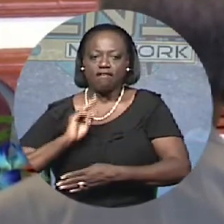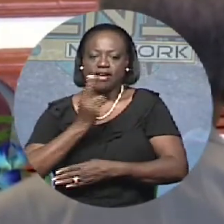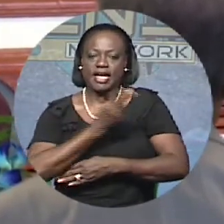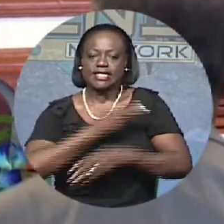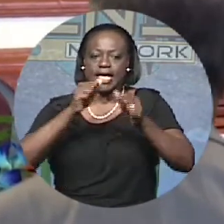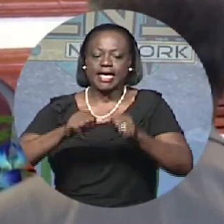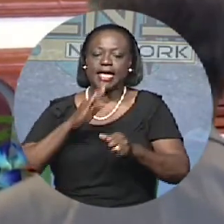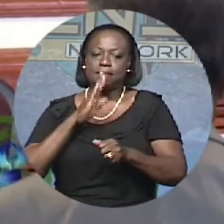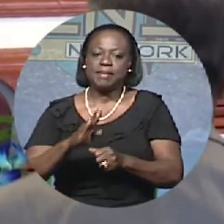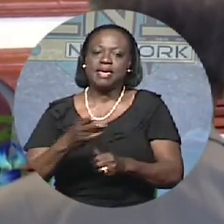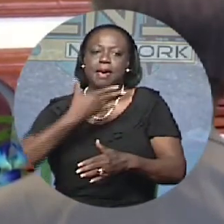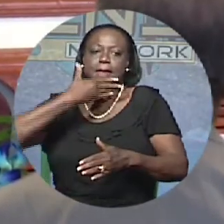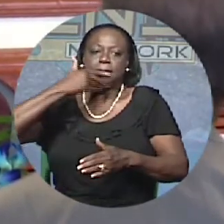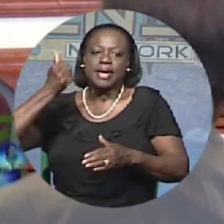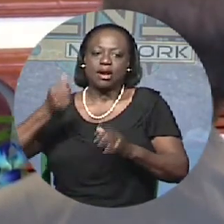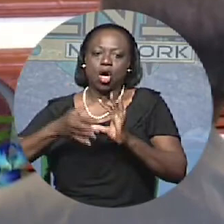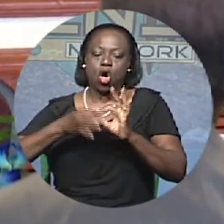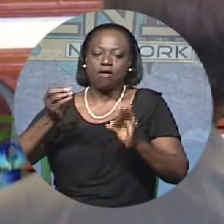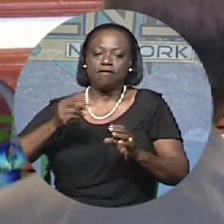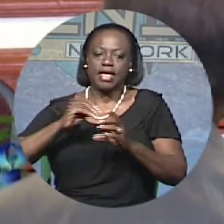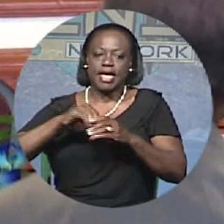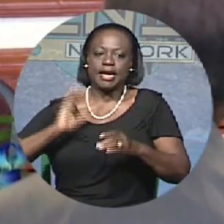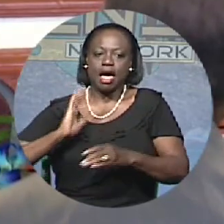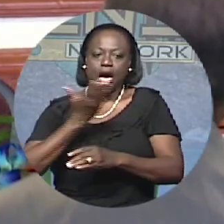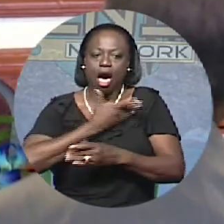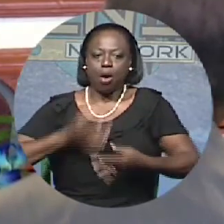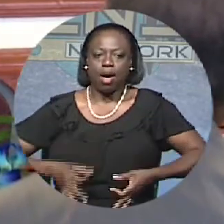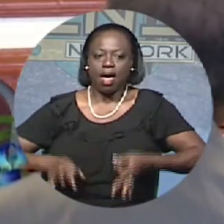little better off in our lifetime.